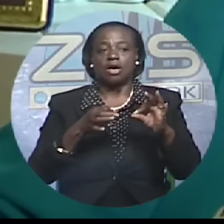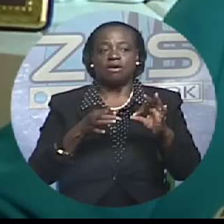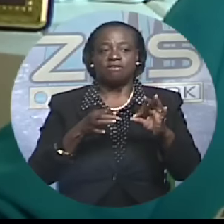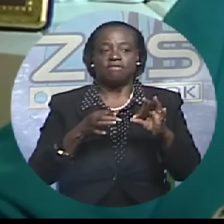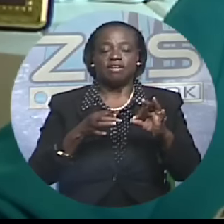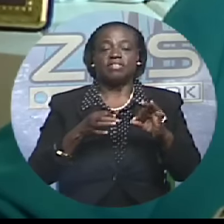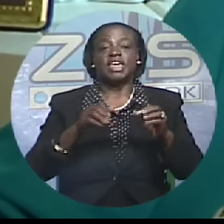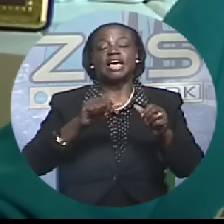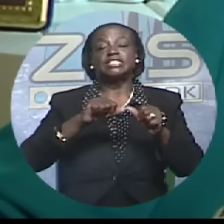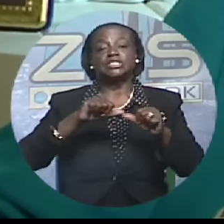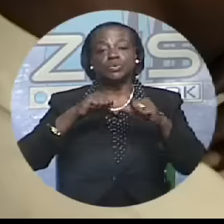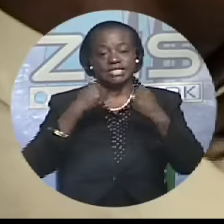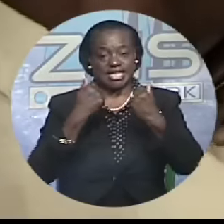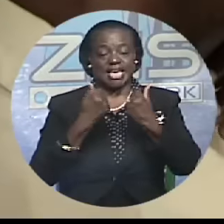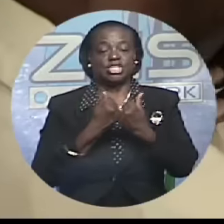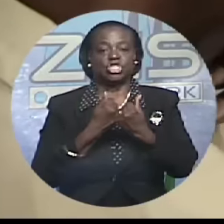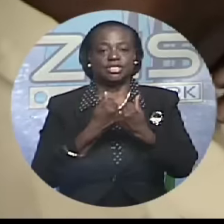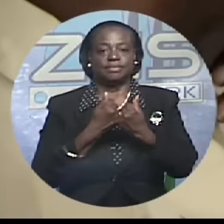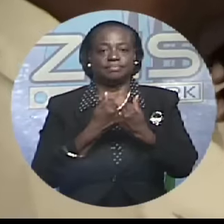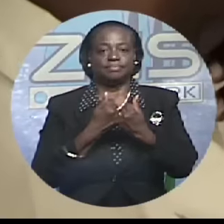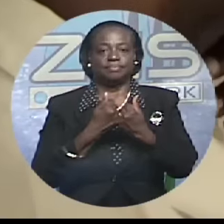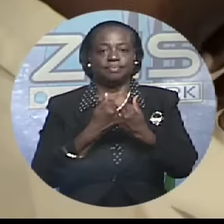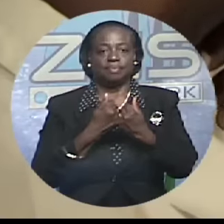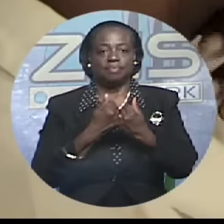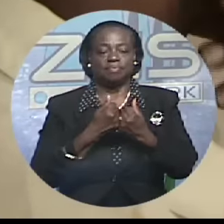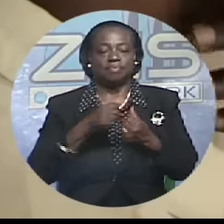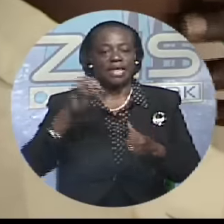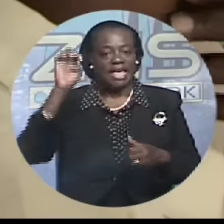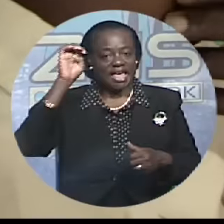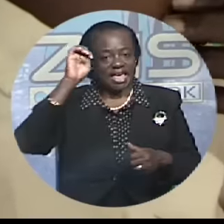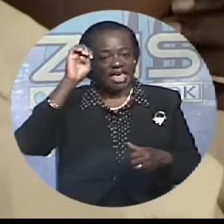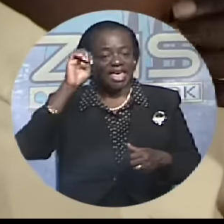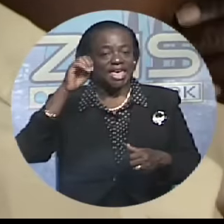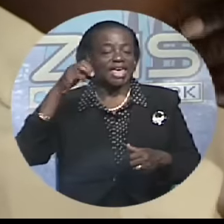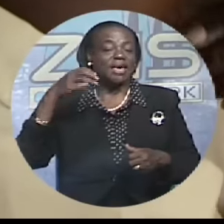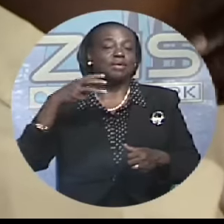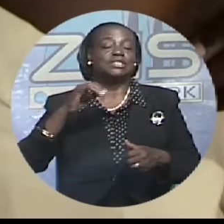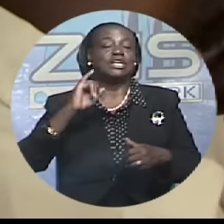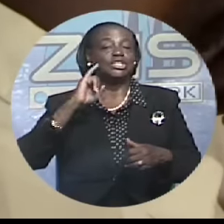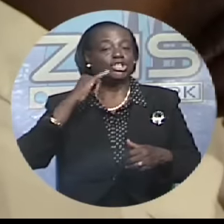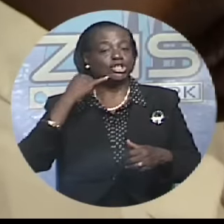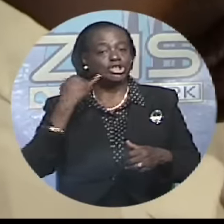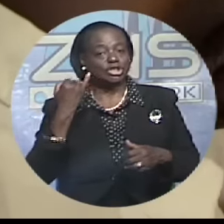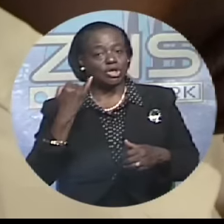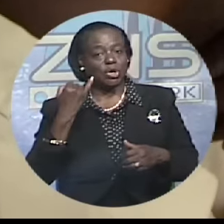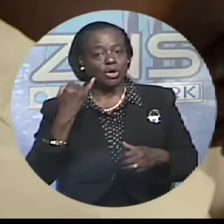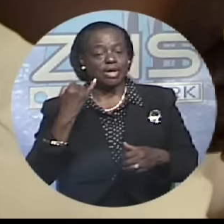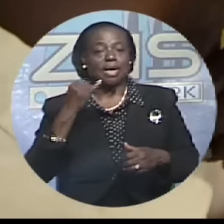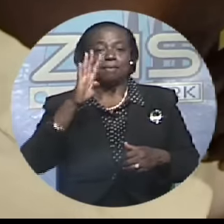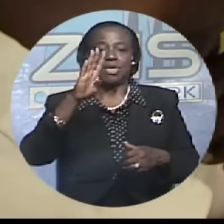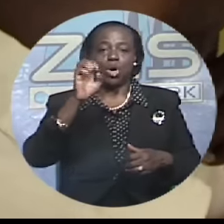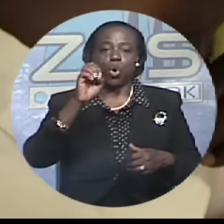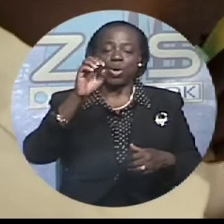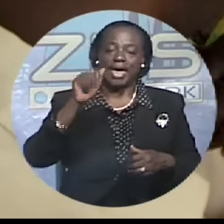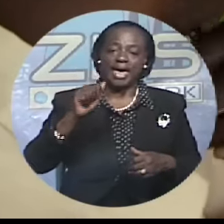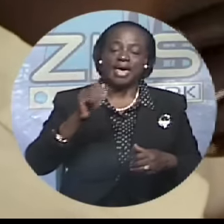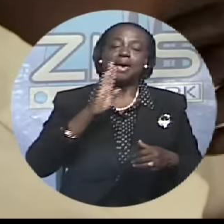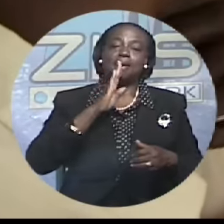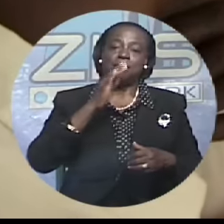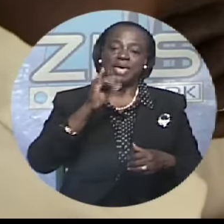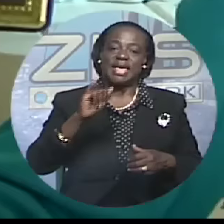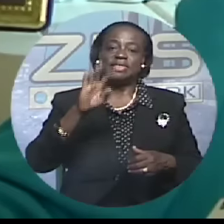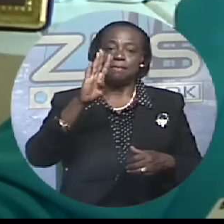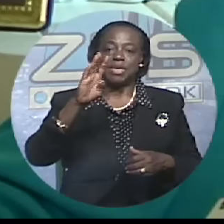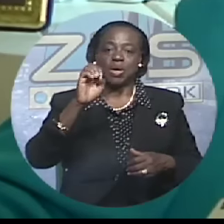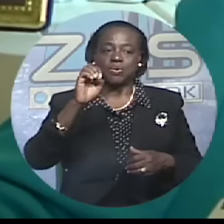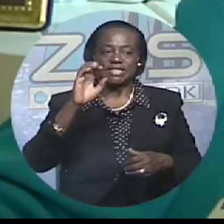of associations. He was upbeat and joked when asked about the BOA now being the BOC and the state of Bahamian